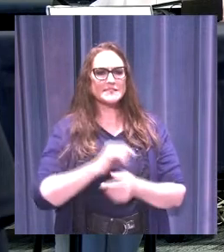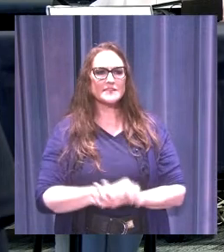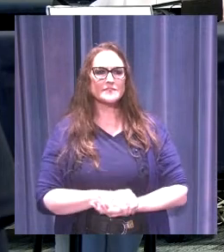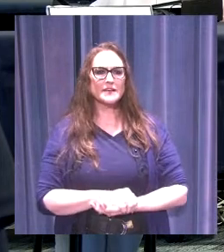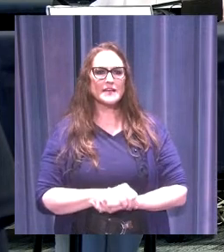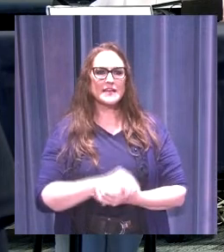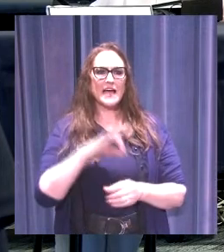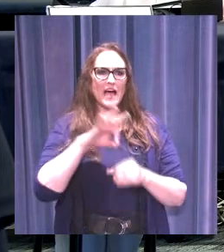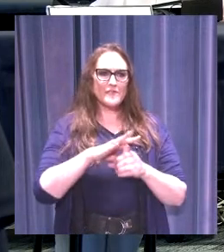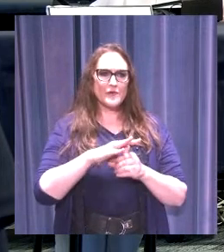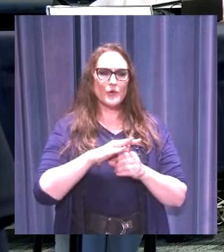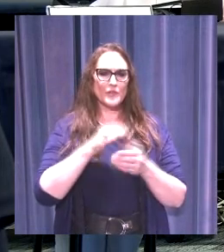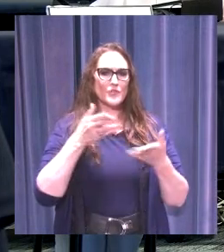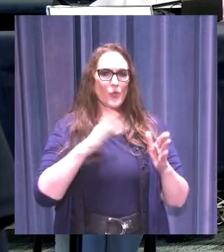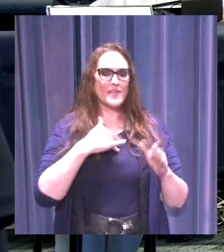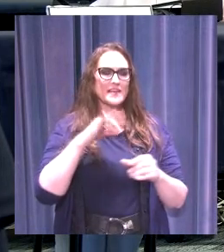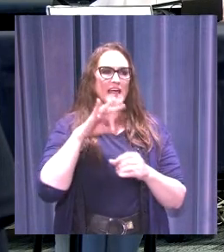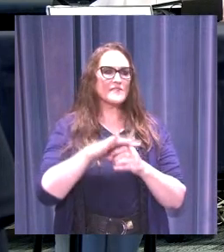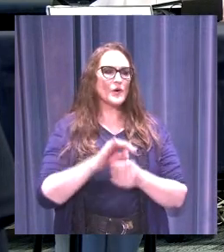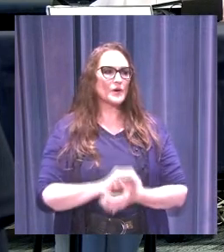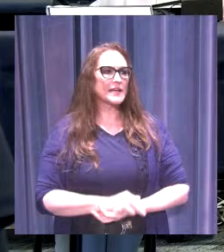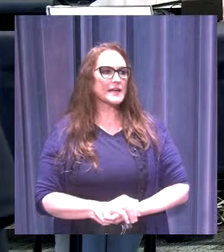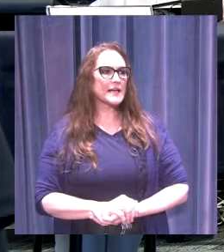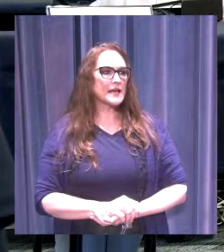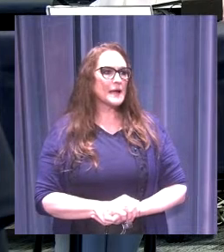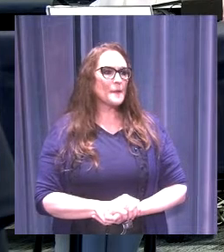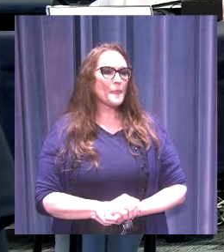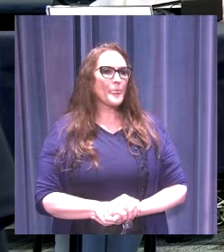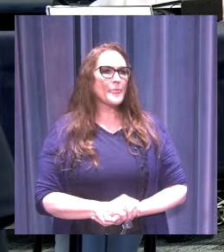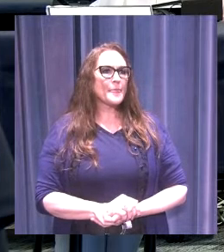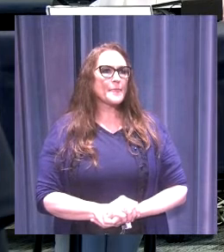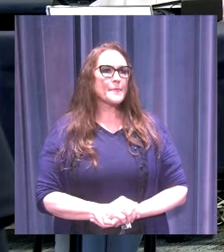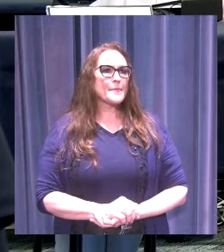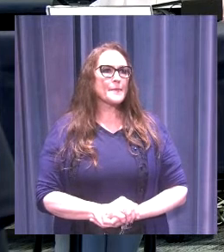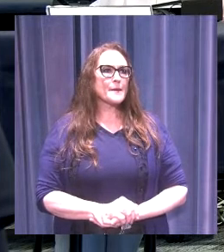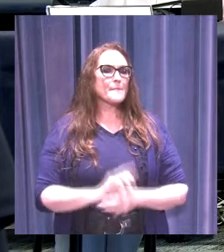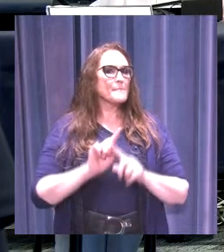voted the way that I voted, but